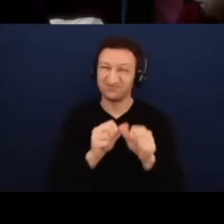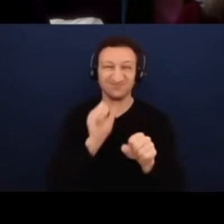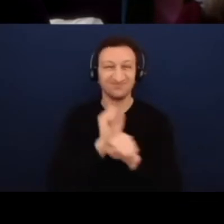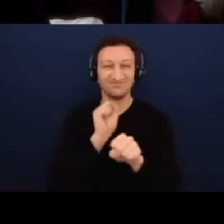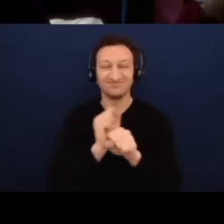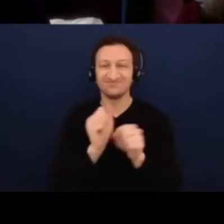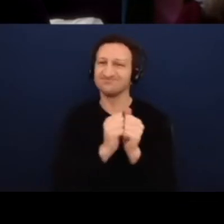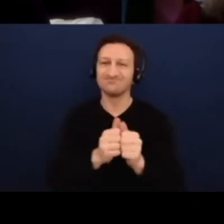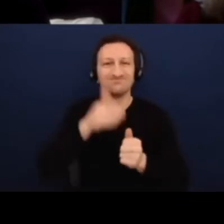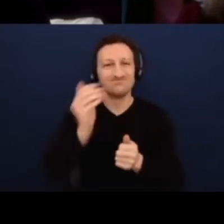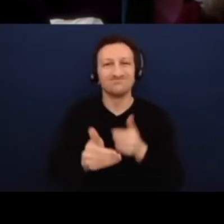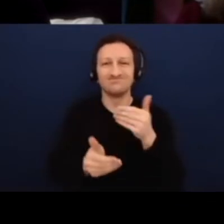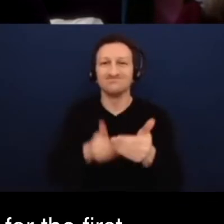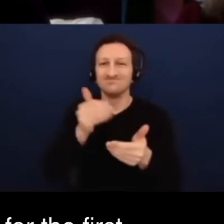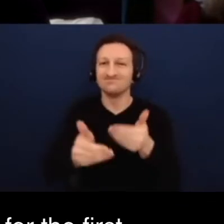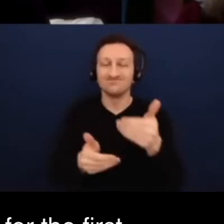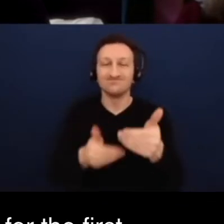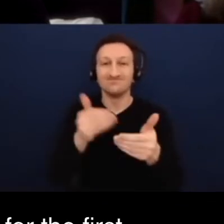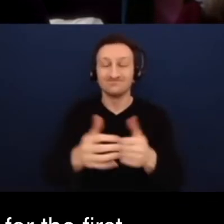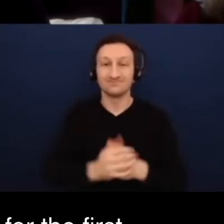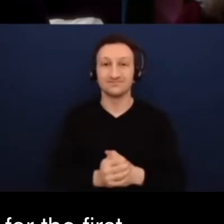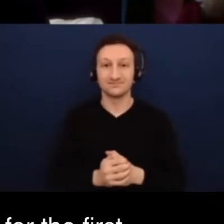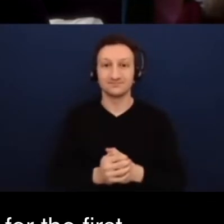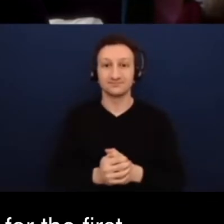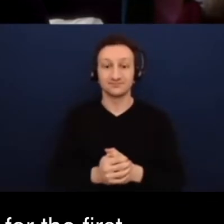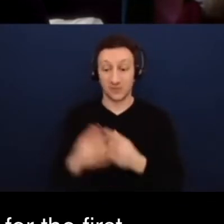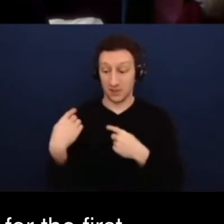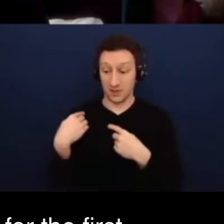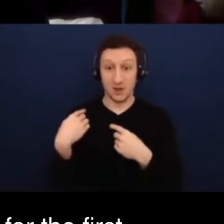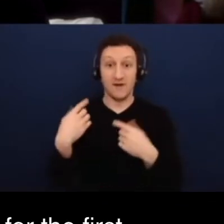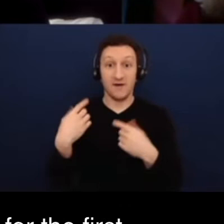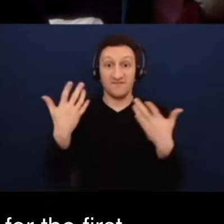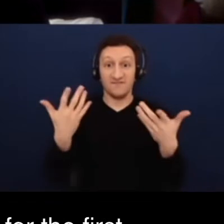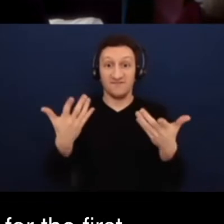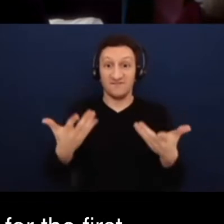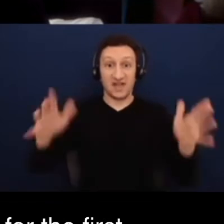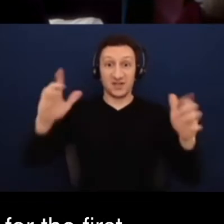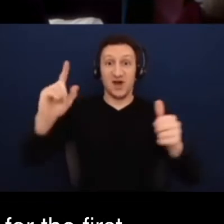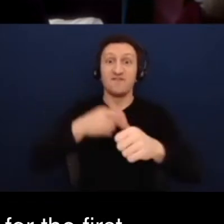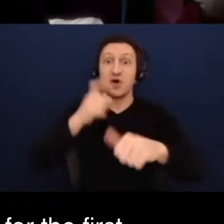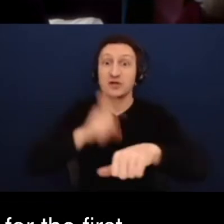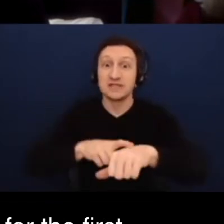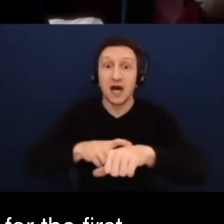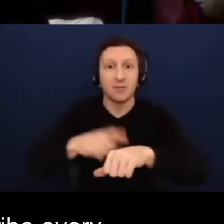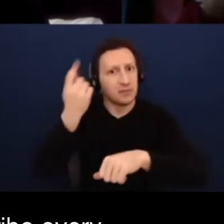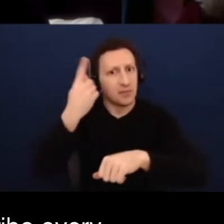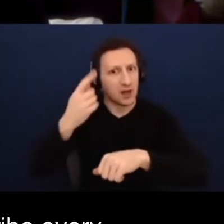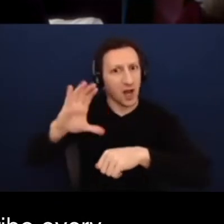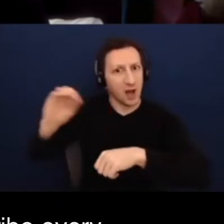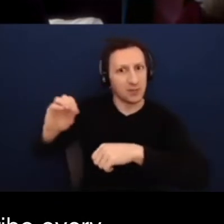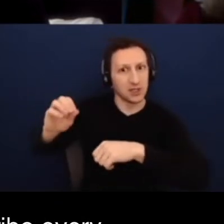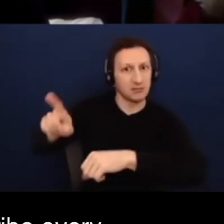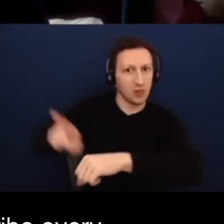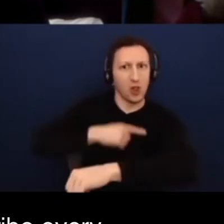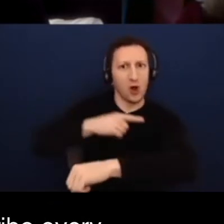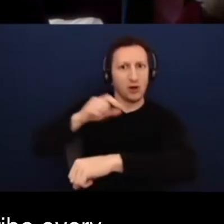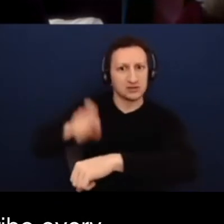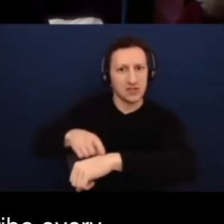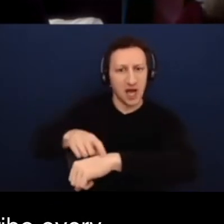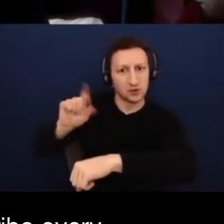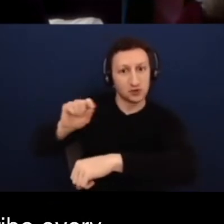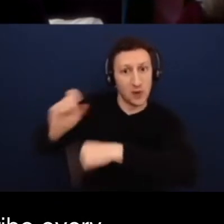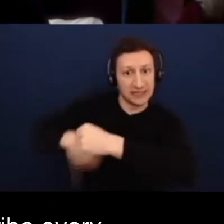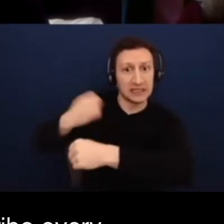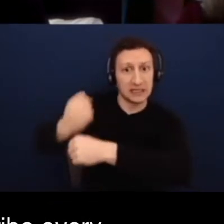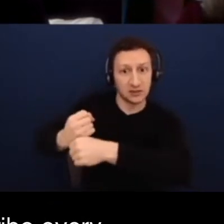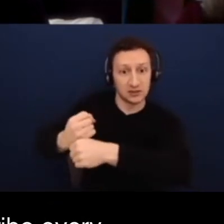that while working with this company, we were able to, for the first time in our 20-year history, to audio describe every single